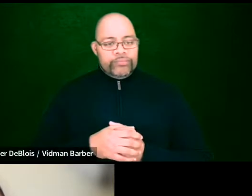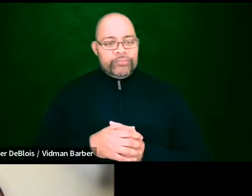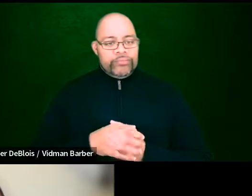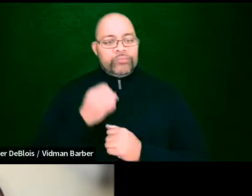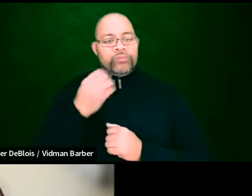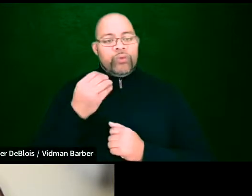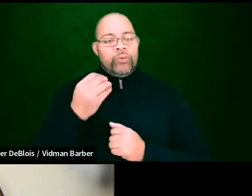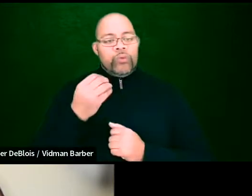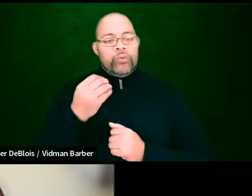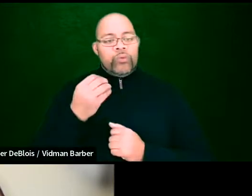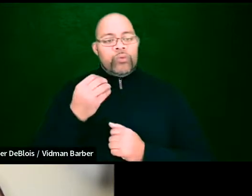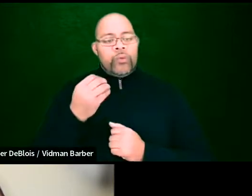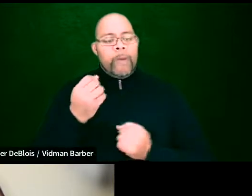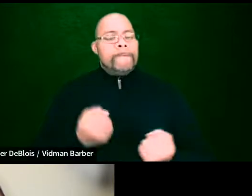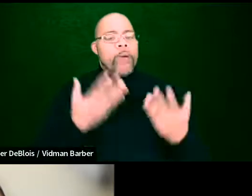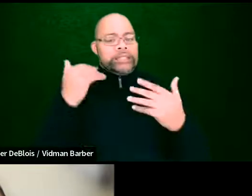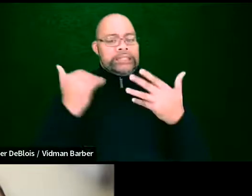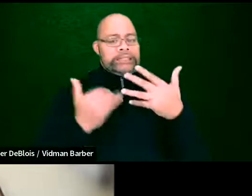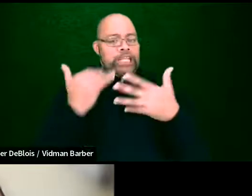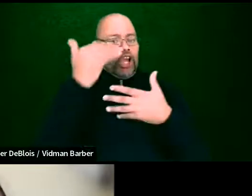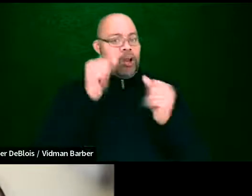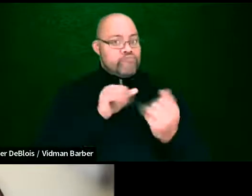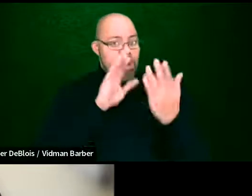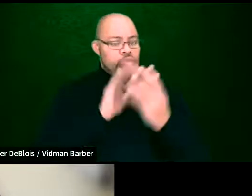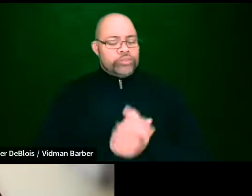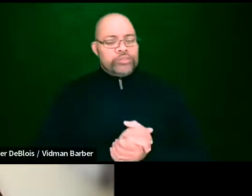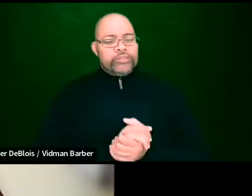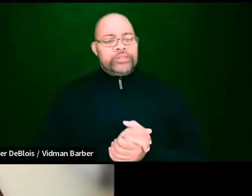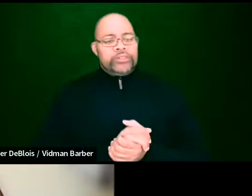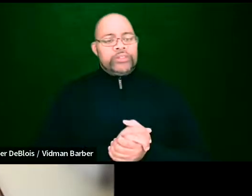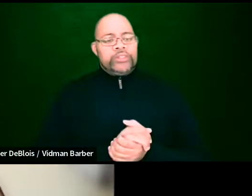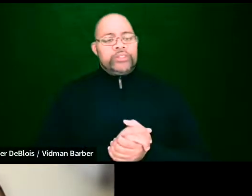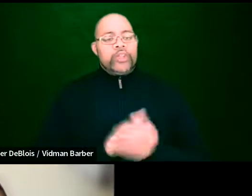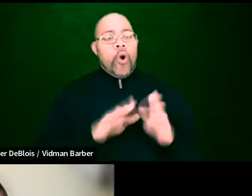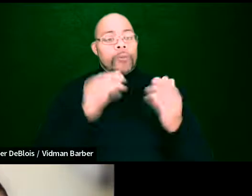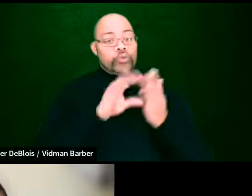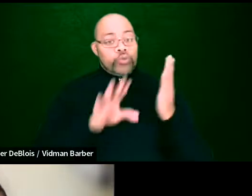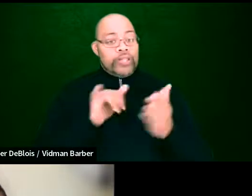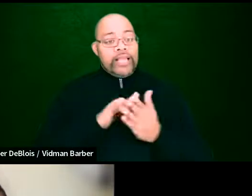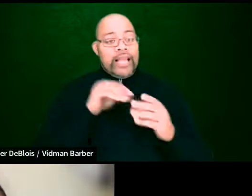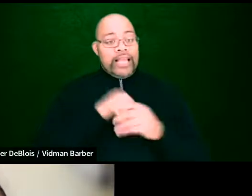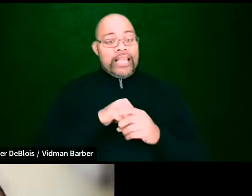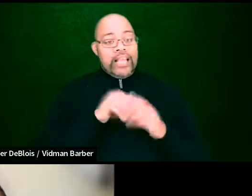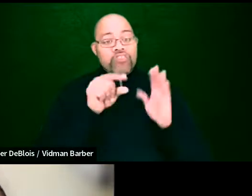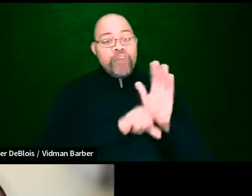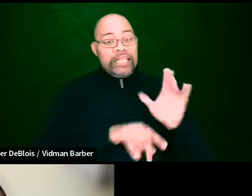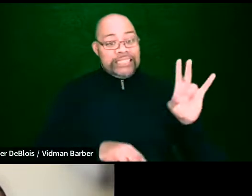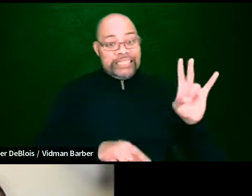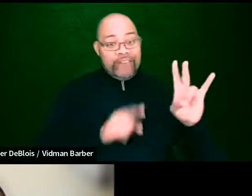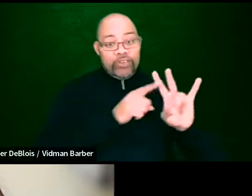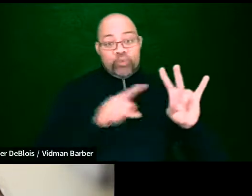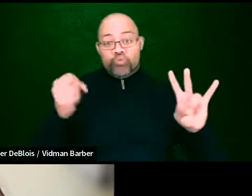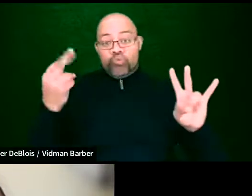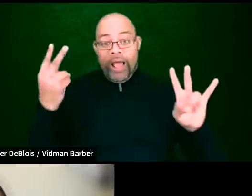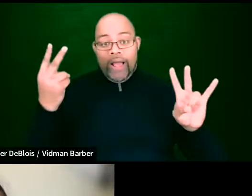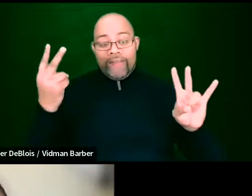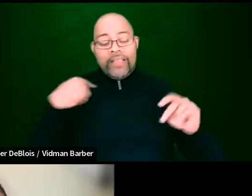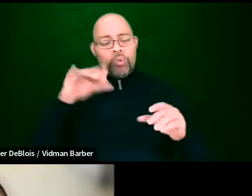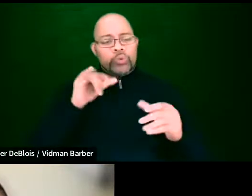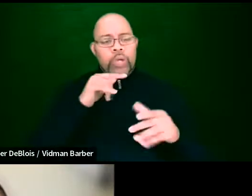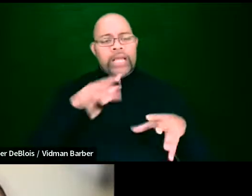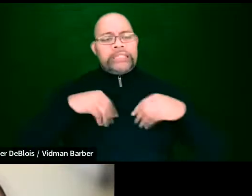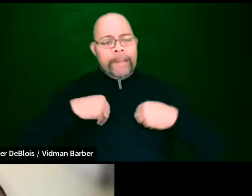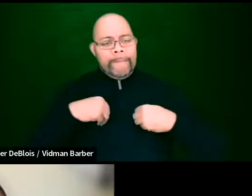So it's a multi-tiered approach. So the program is open to students that are in grades 7 to 12. And I think we do